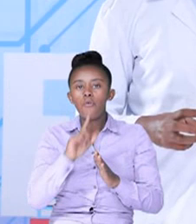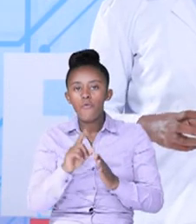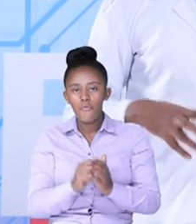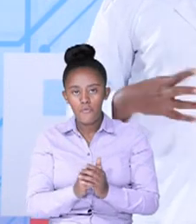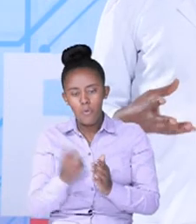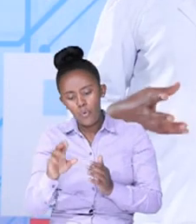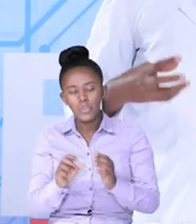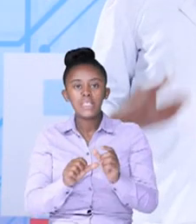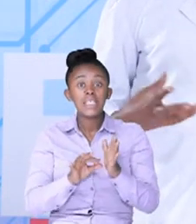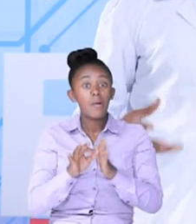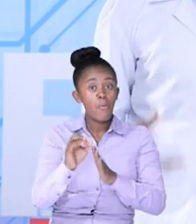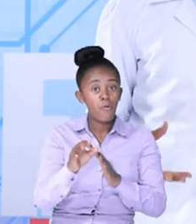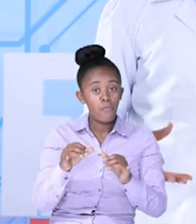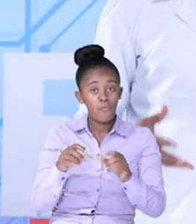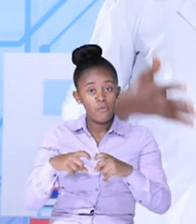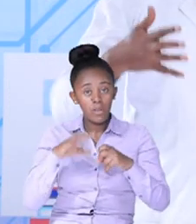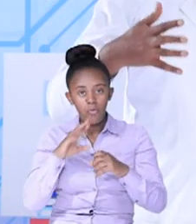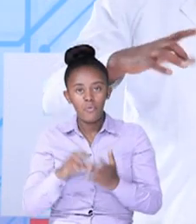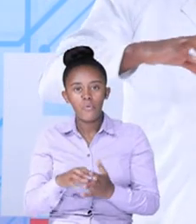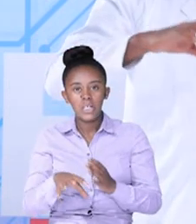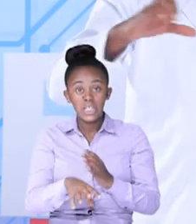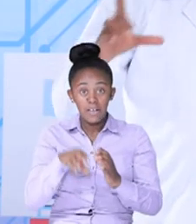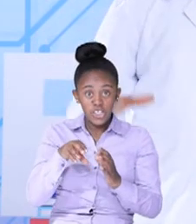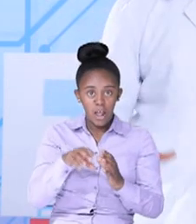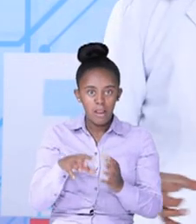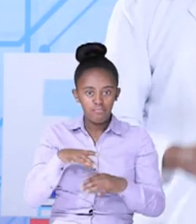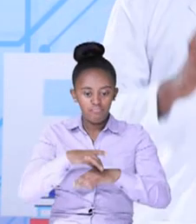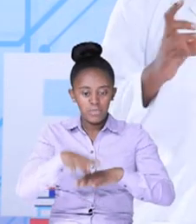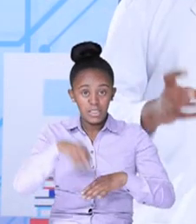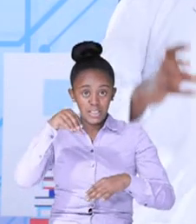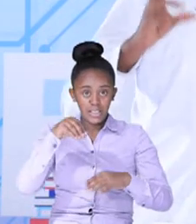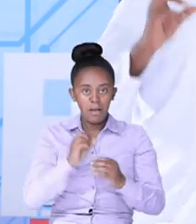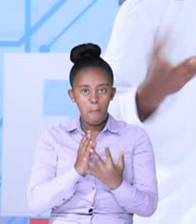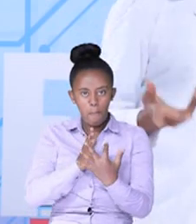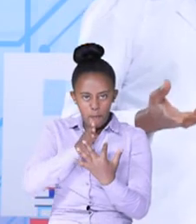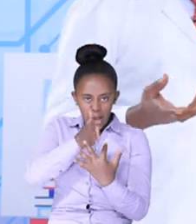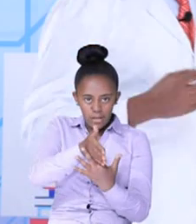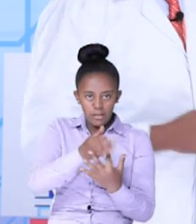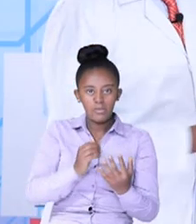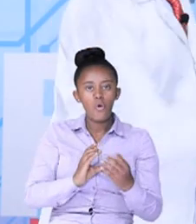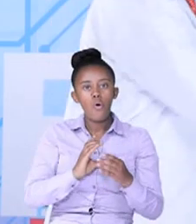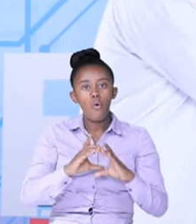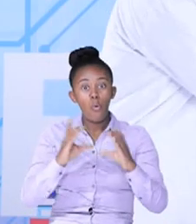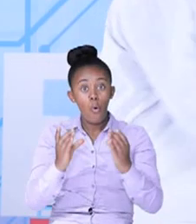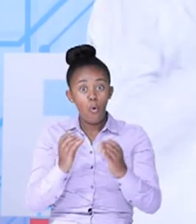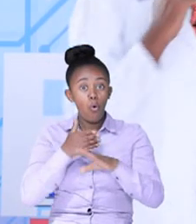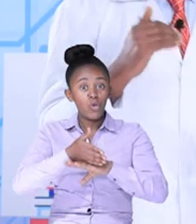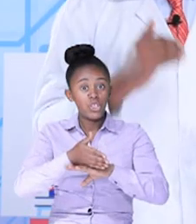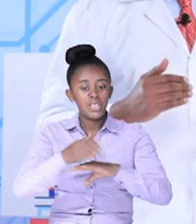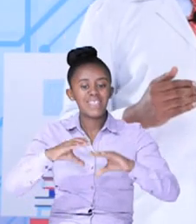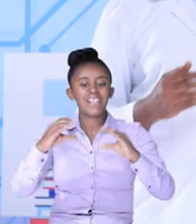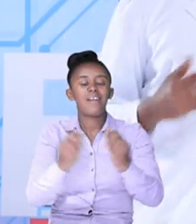field lines, or the number of gravitational field lines which penetrates a given cross-sectional area. Therefore, in this case,